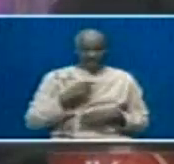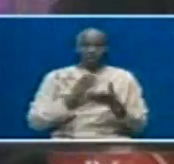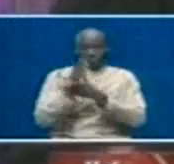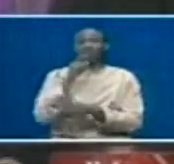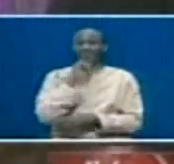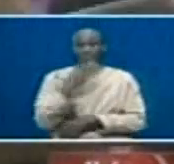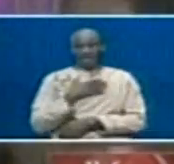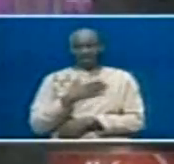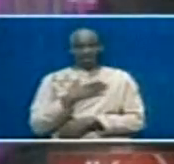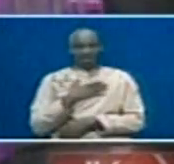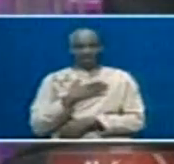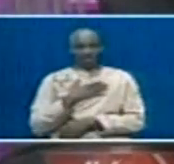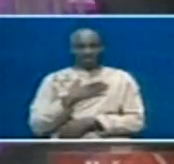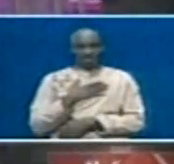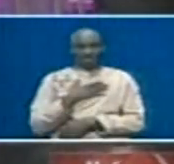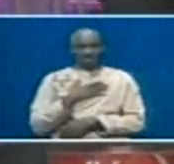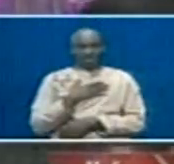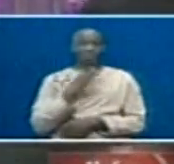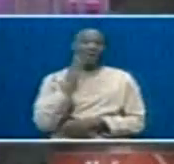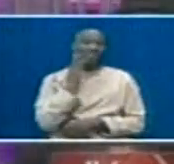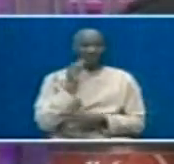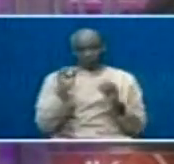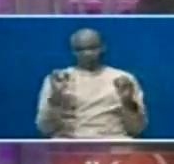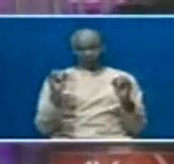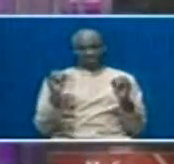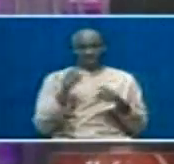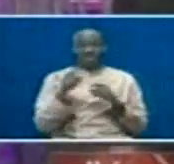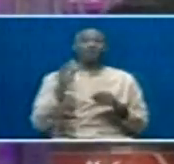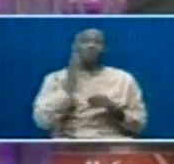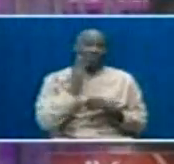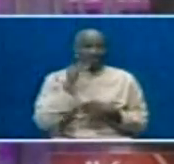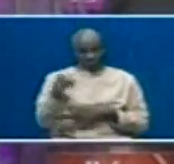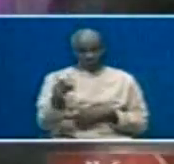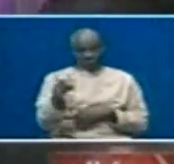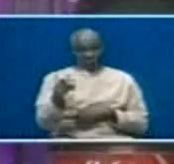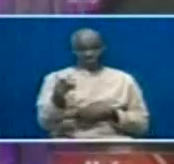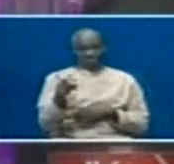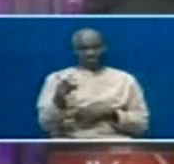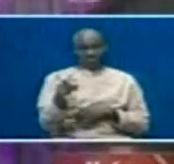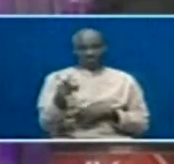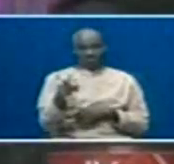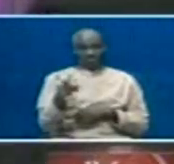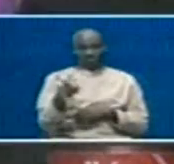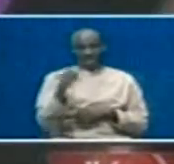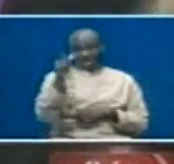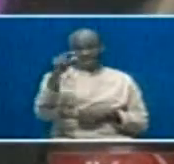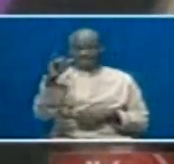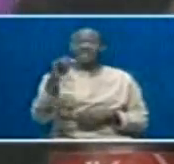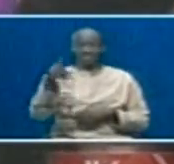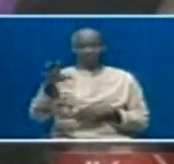father. Mothers, no, because mother was Mazrui, which was Ali and there. Yeah.